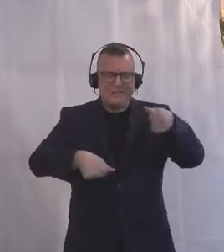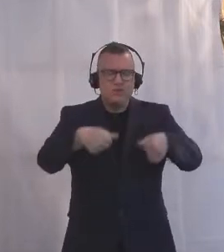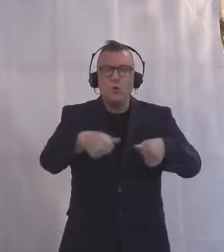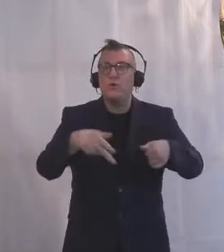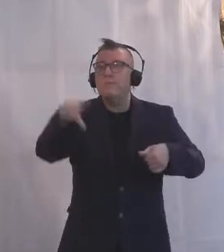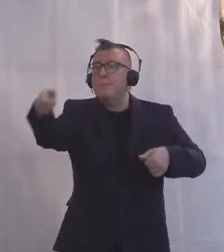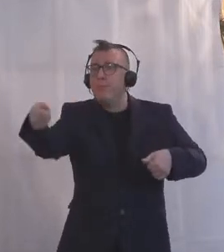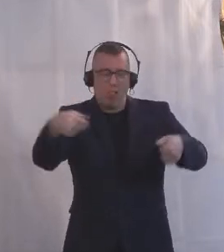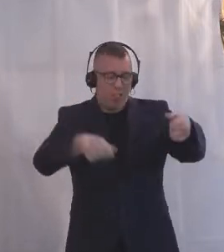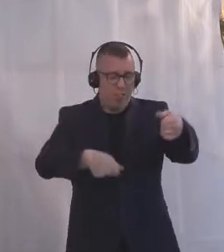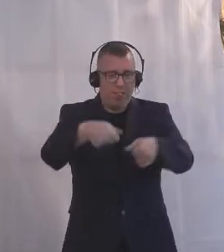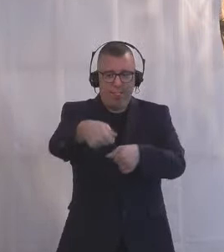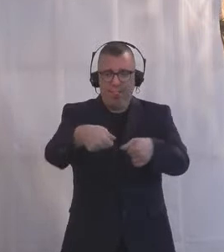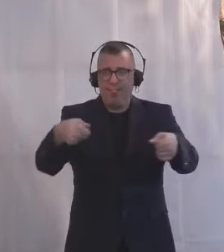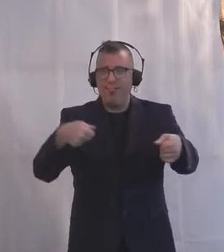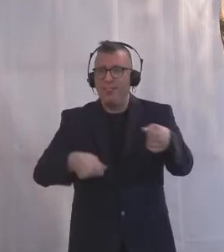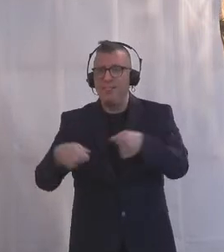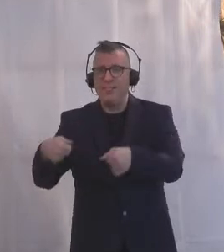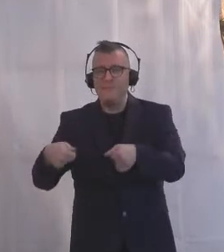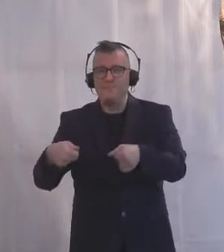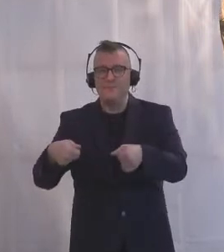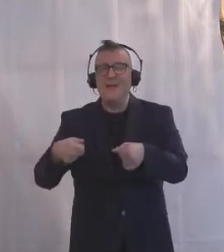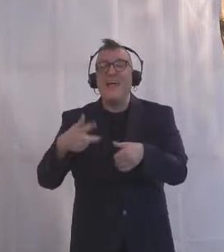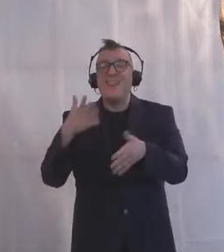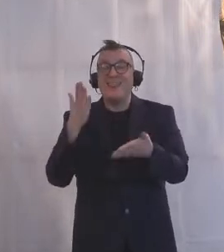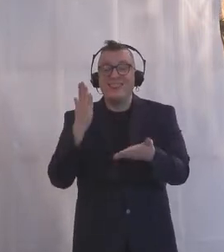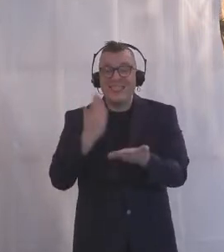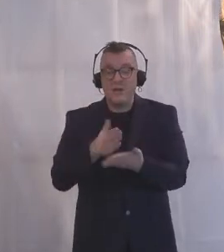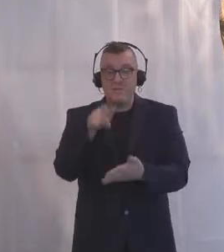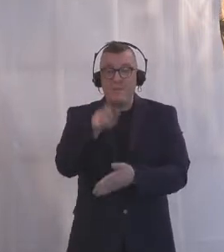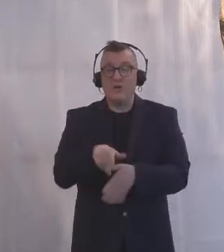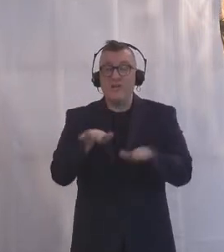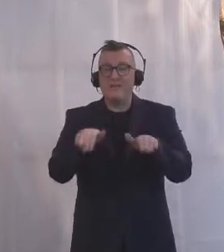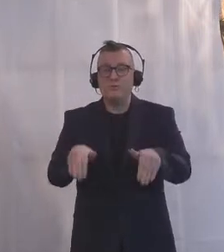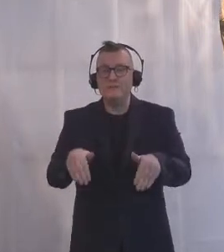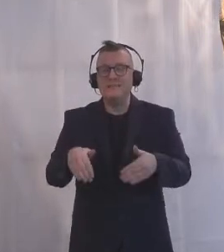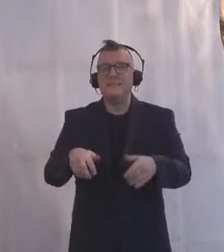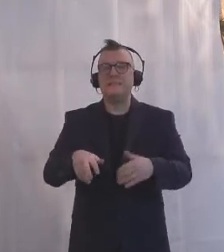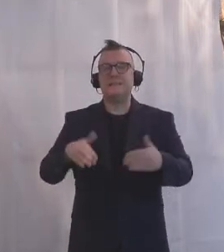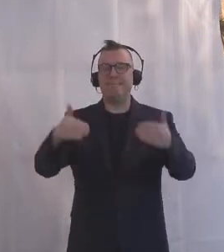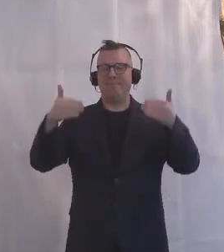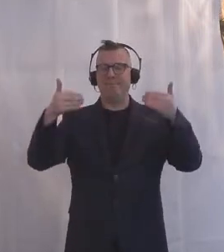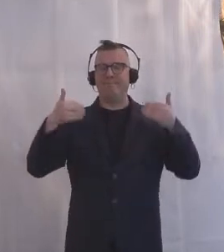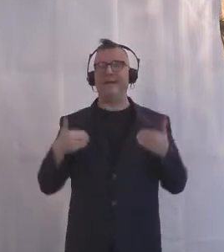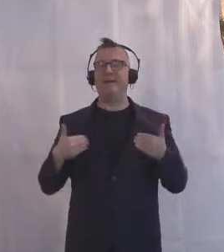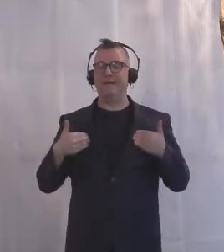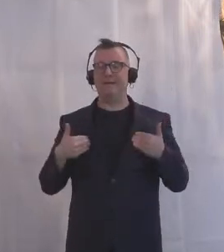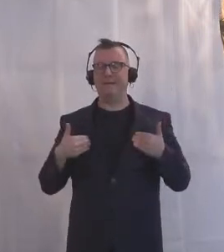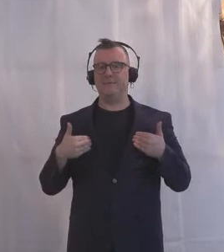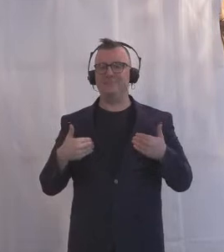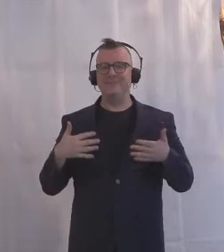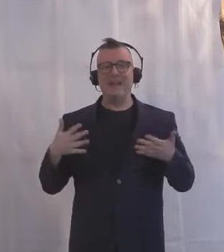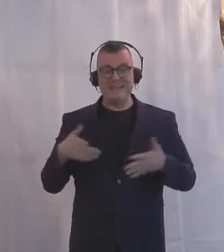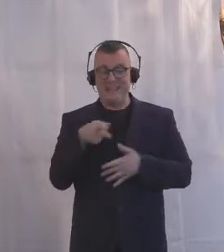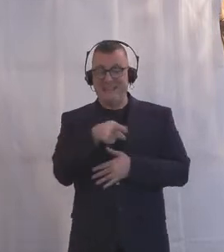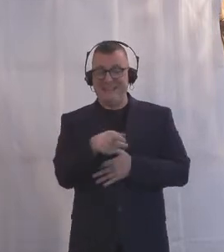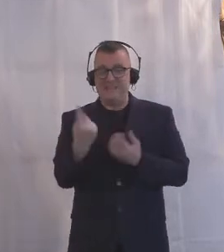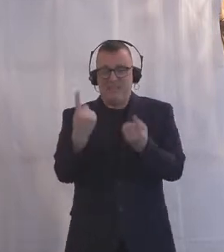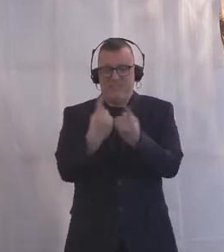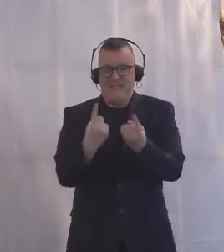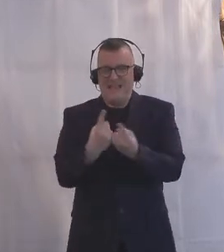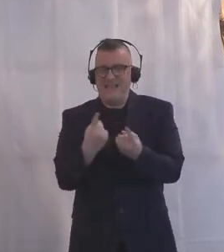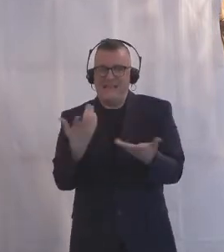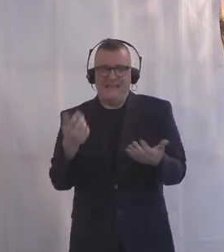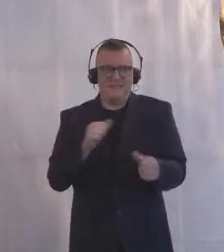you've got to stand back, because this is your baby. And it genuinely, I used to think of it as, you have, and particularly female, we can relate to this